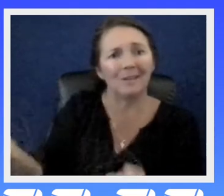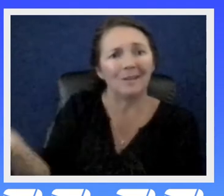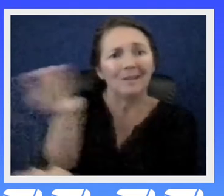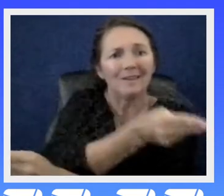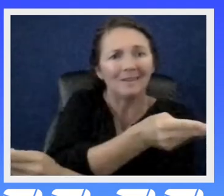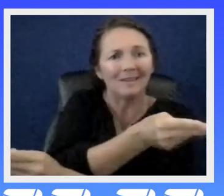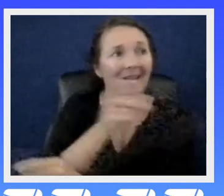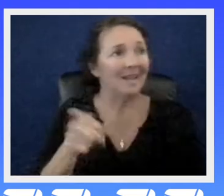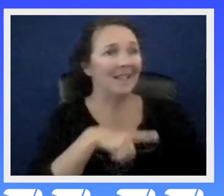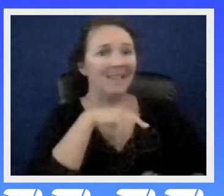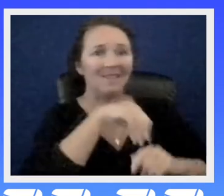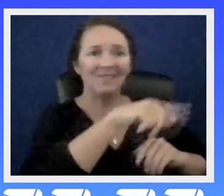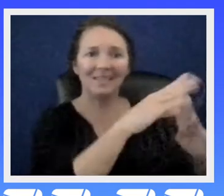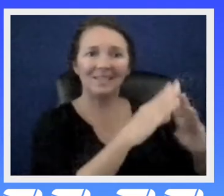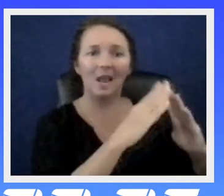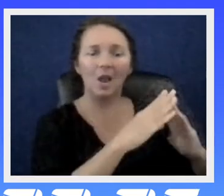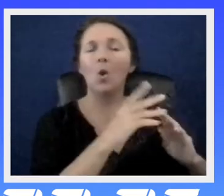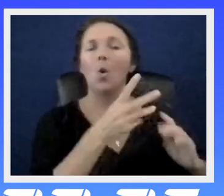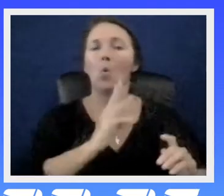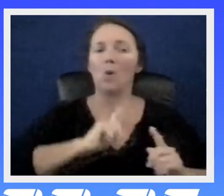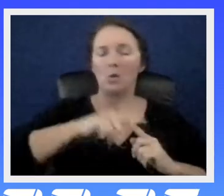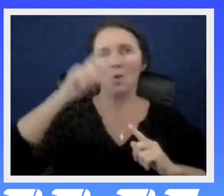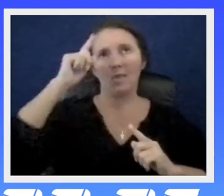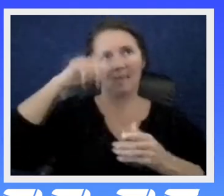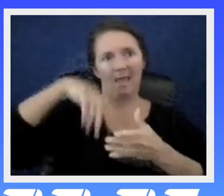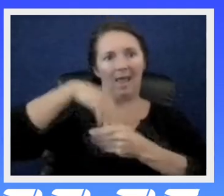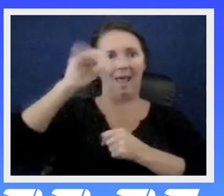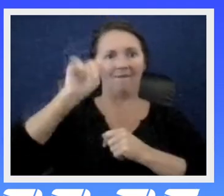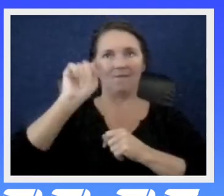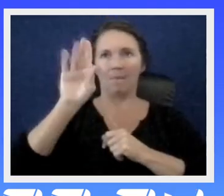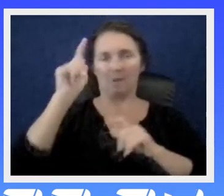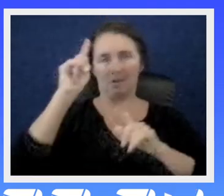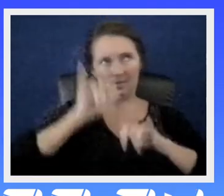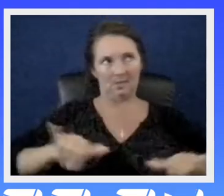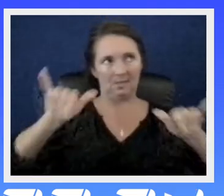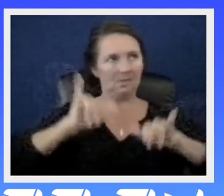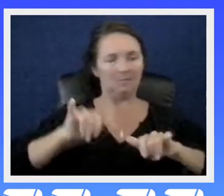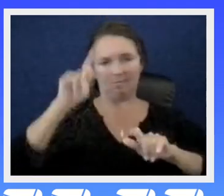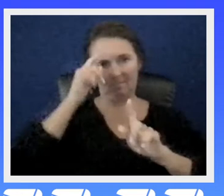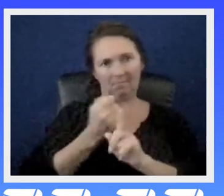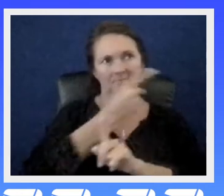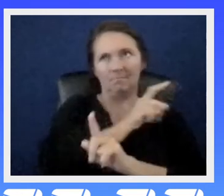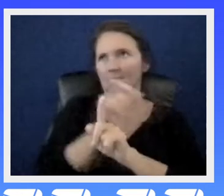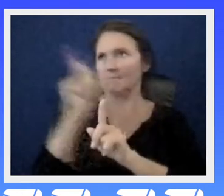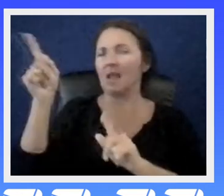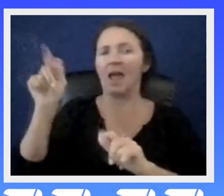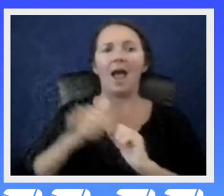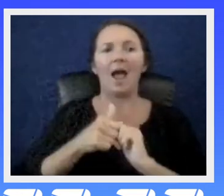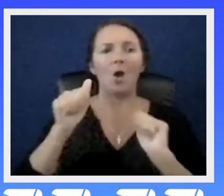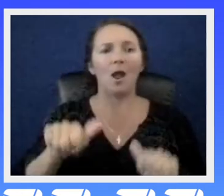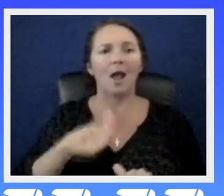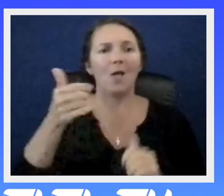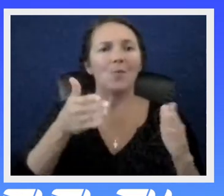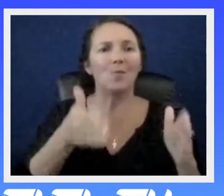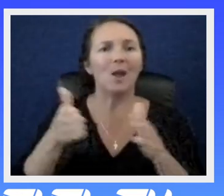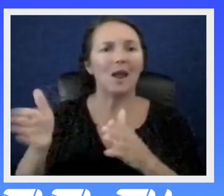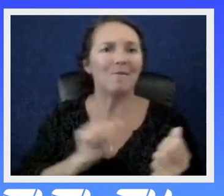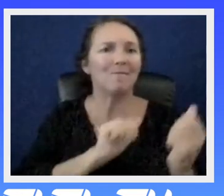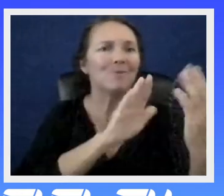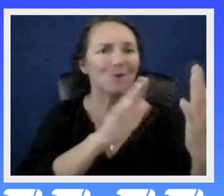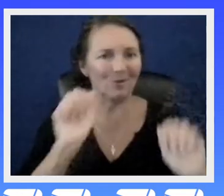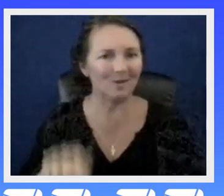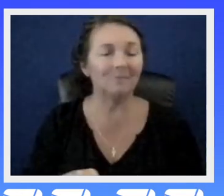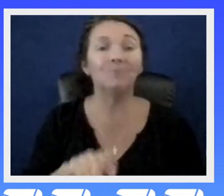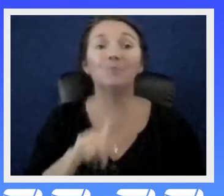and think outside the box. We also have to make it easier to apply for housing. The application process I hear, particularly for artists, is really